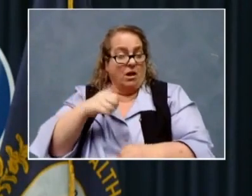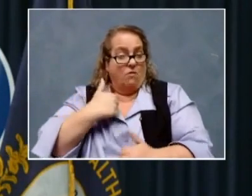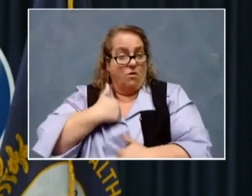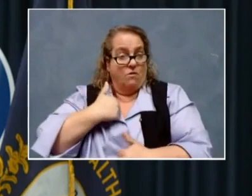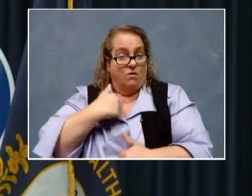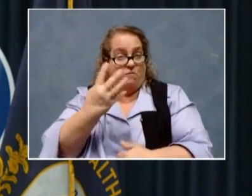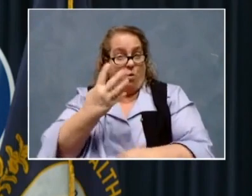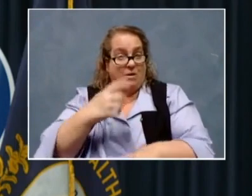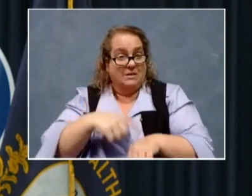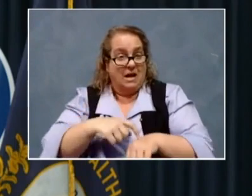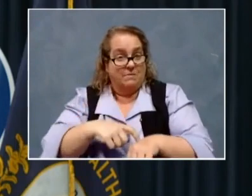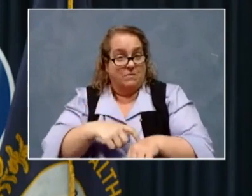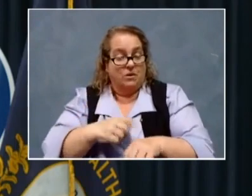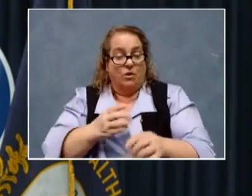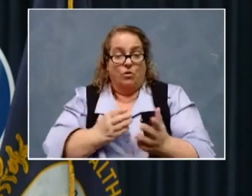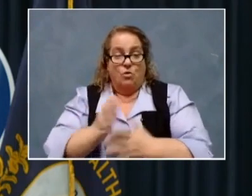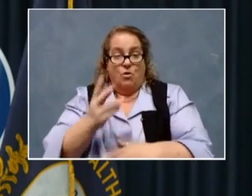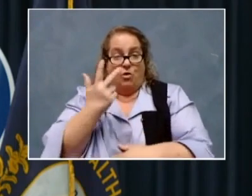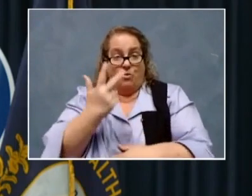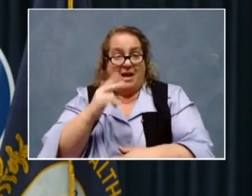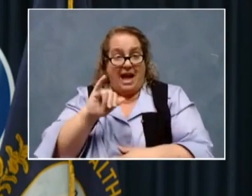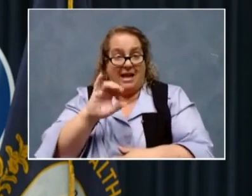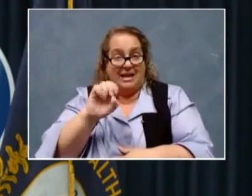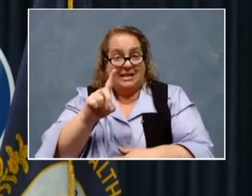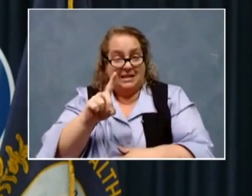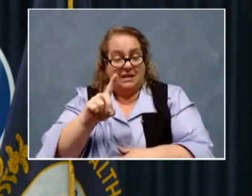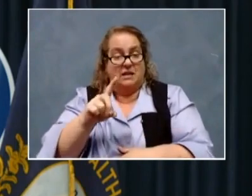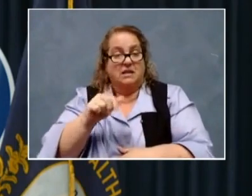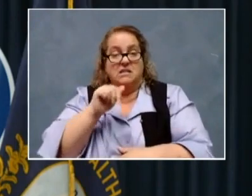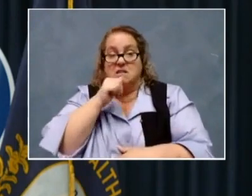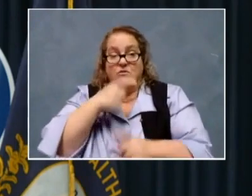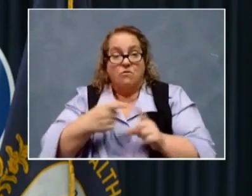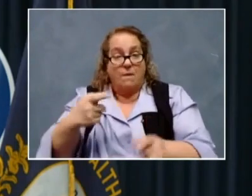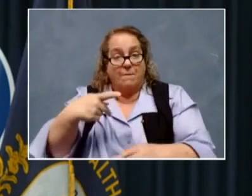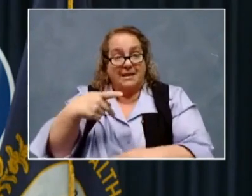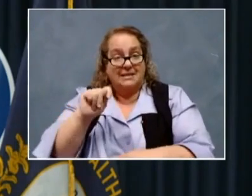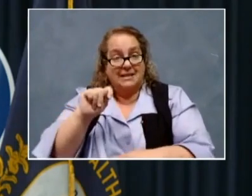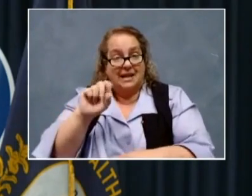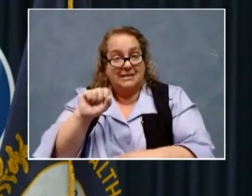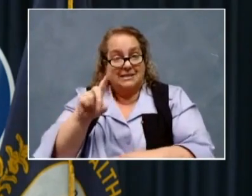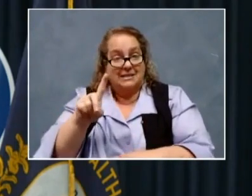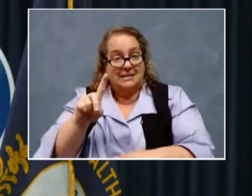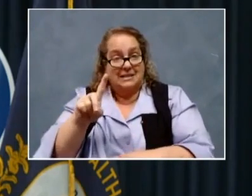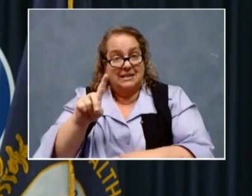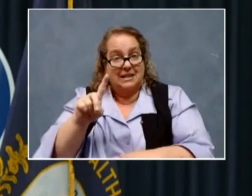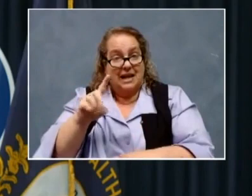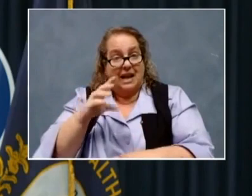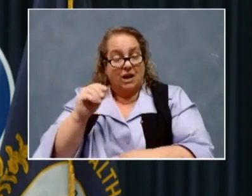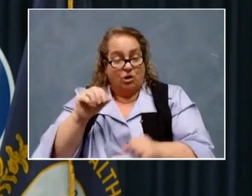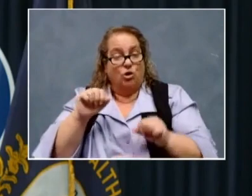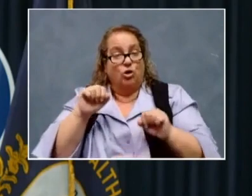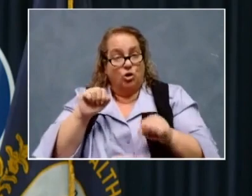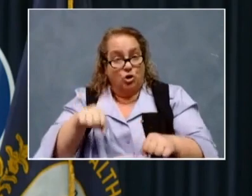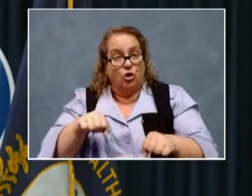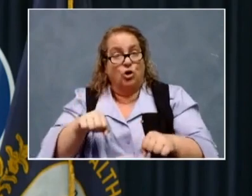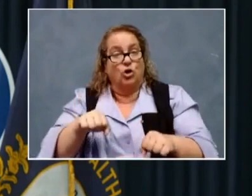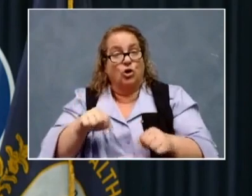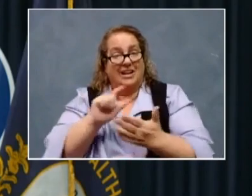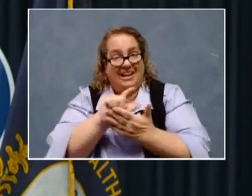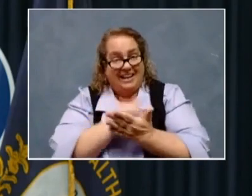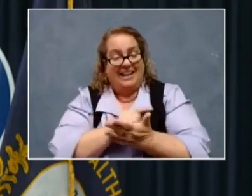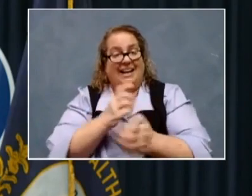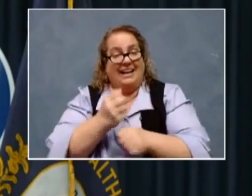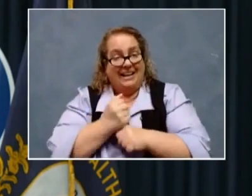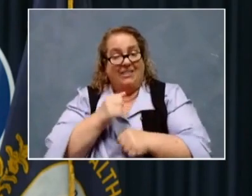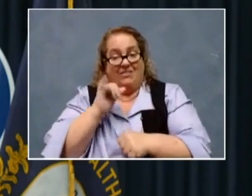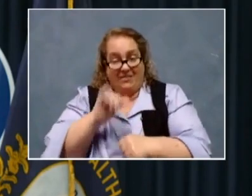three IEDs, suffering from PTSD, and could legally get this in other